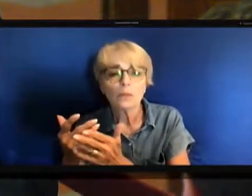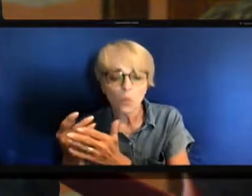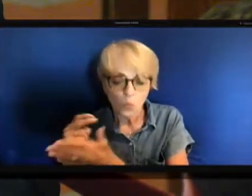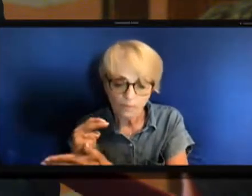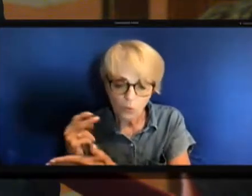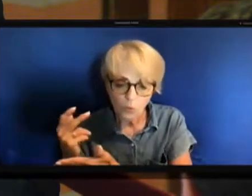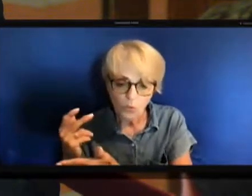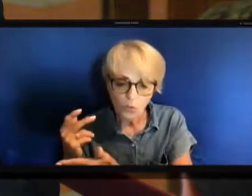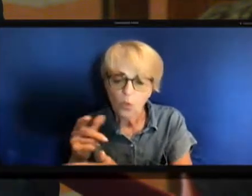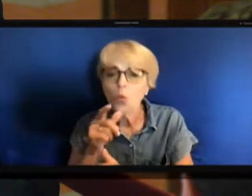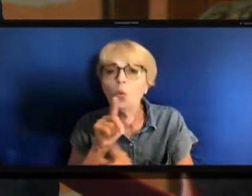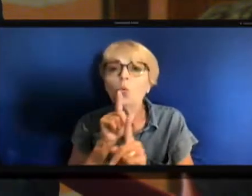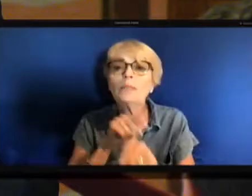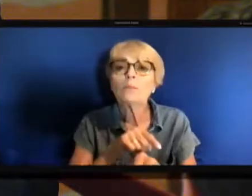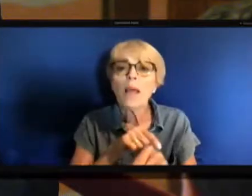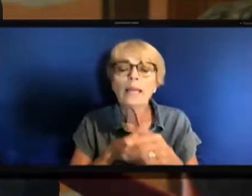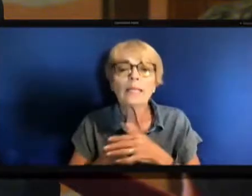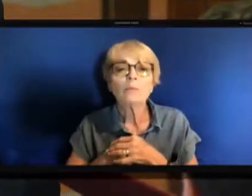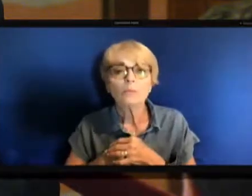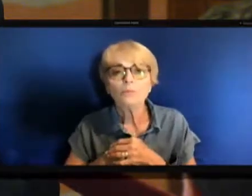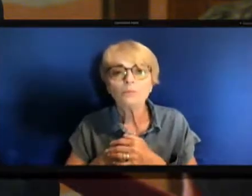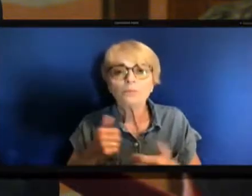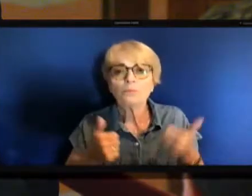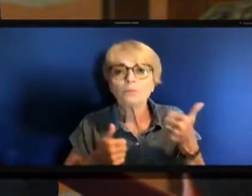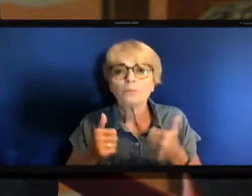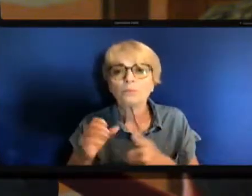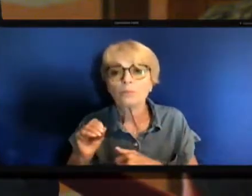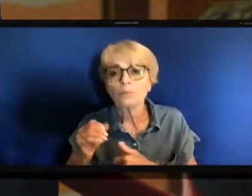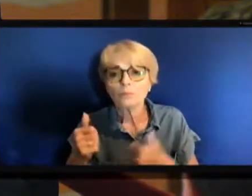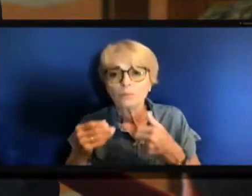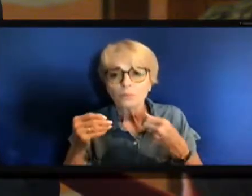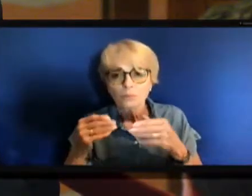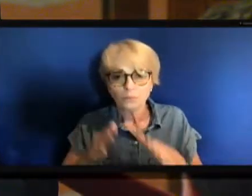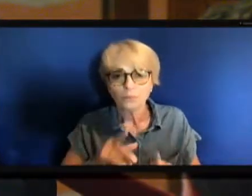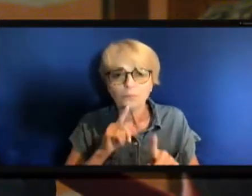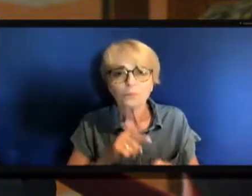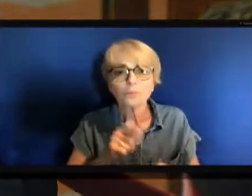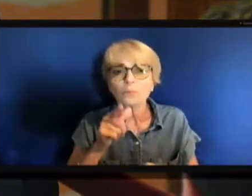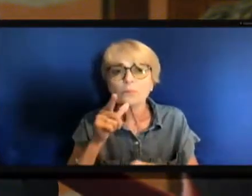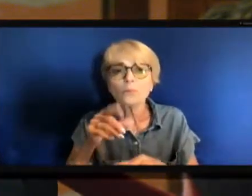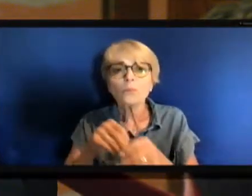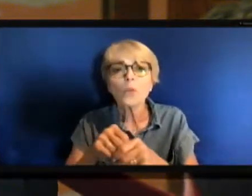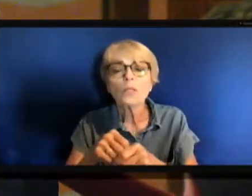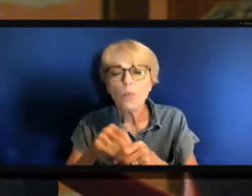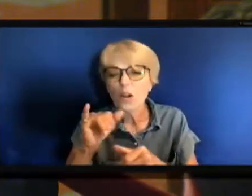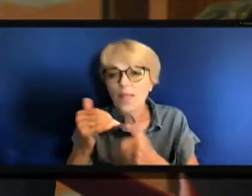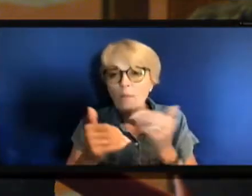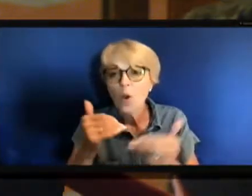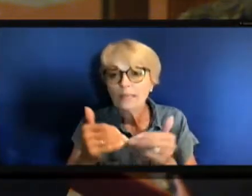who responded, which companies or vendors responded, and then who was part of the review process.